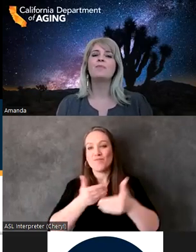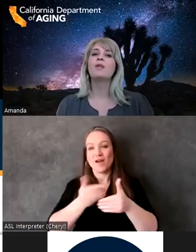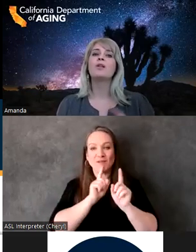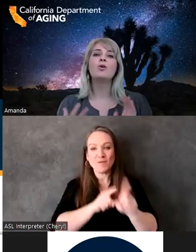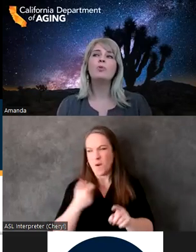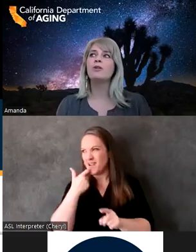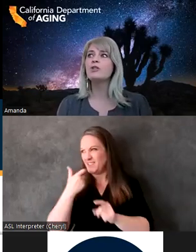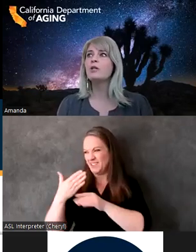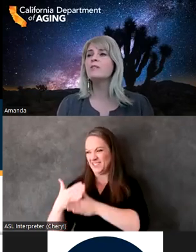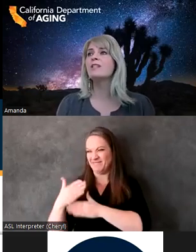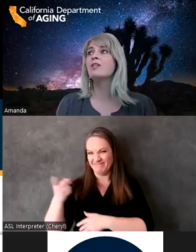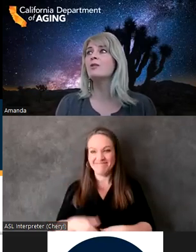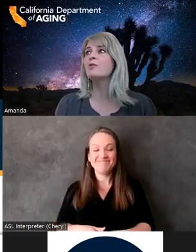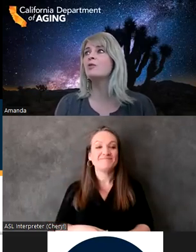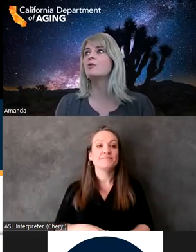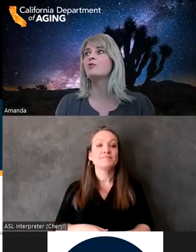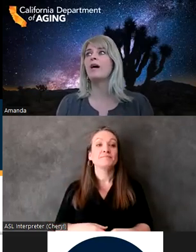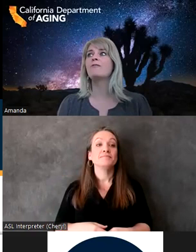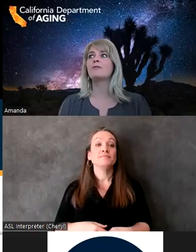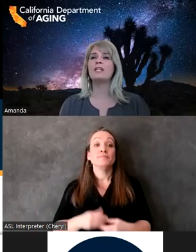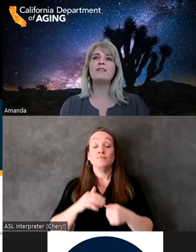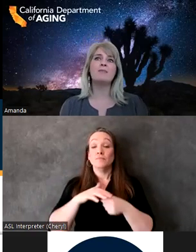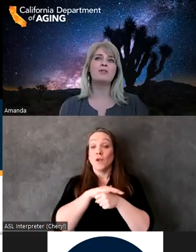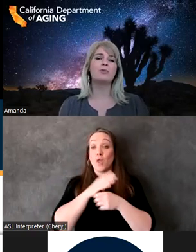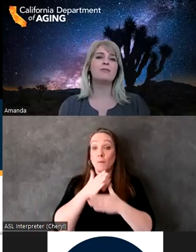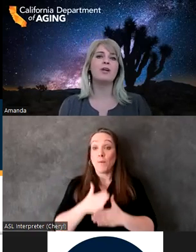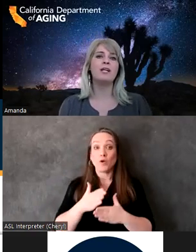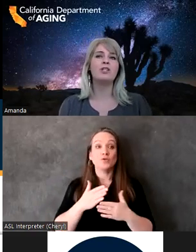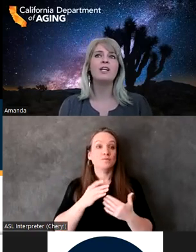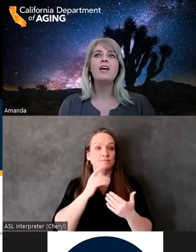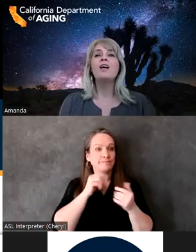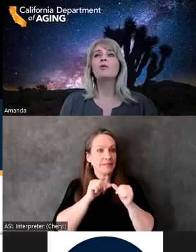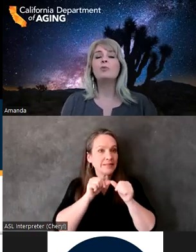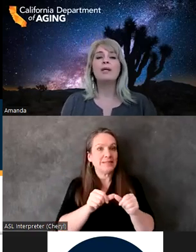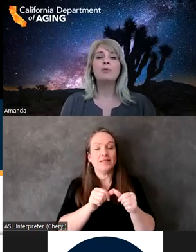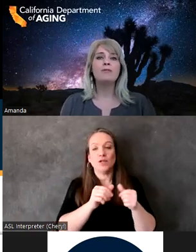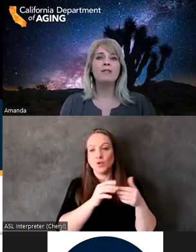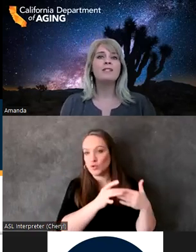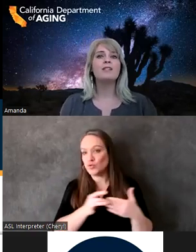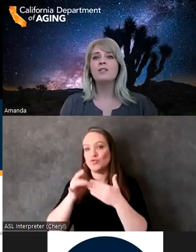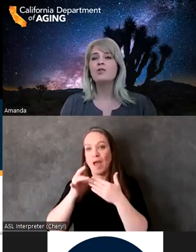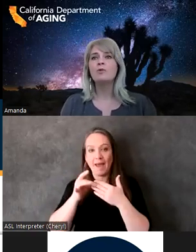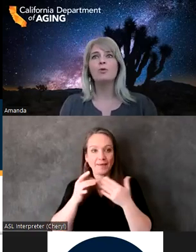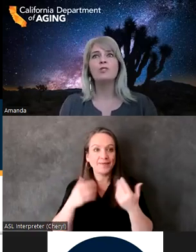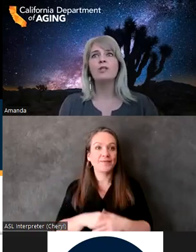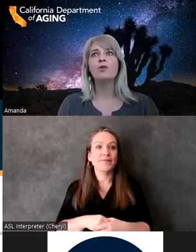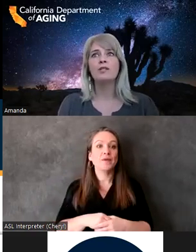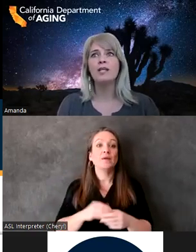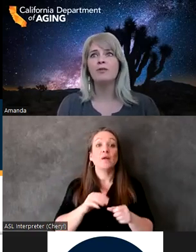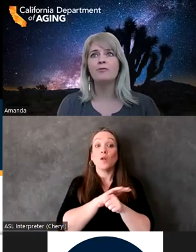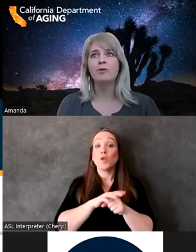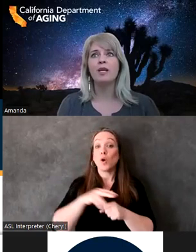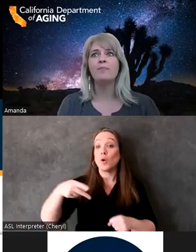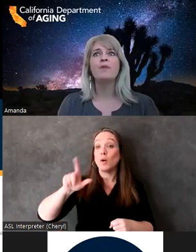please. Local partnerships continue to drive really the master plan for aging. Local playbook events continue to be hosted